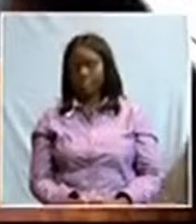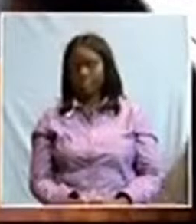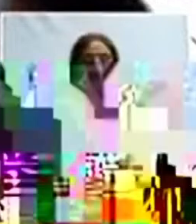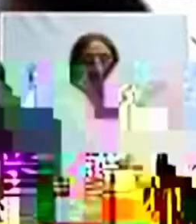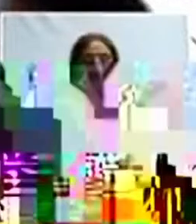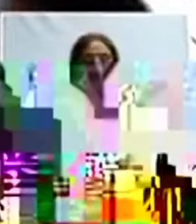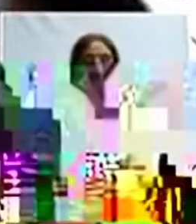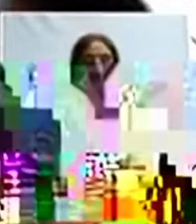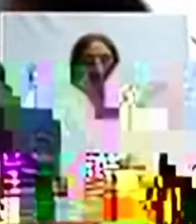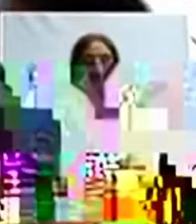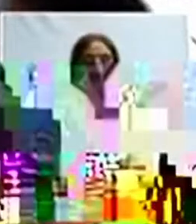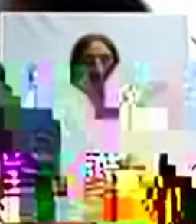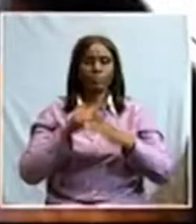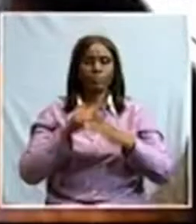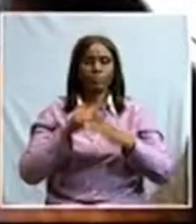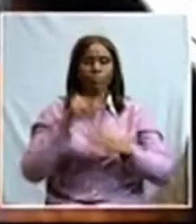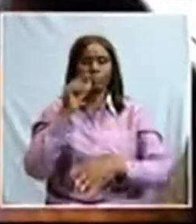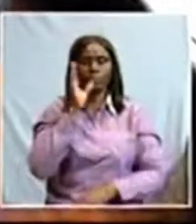I found them running.